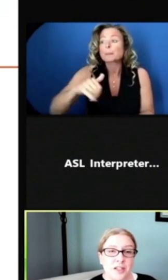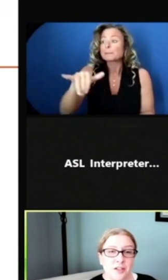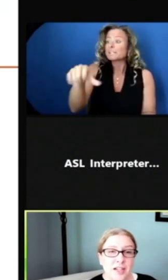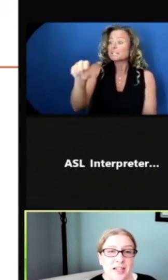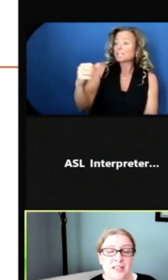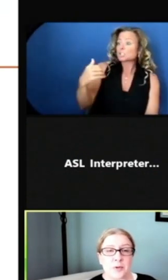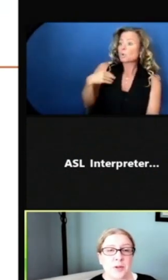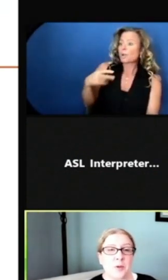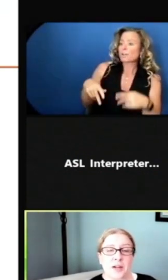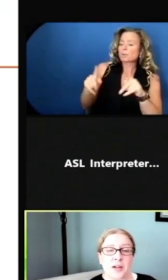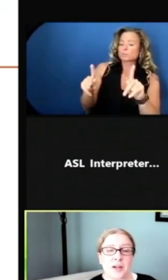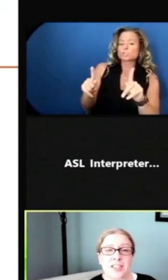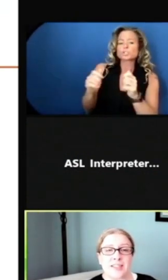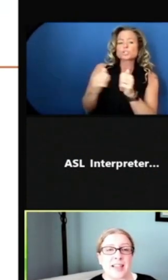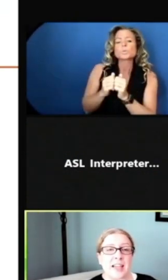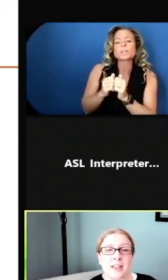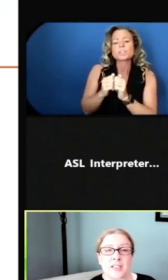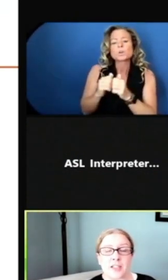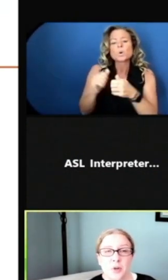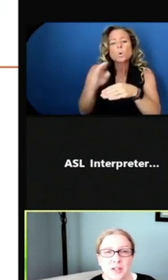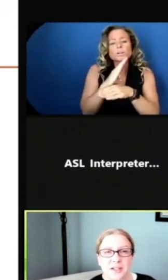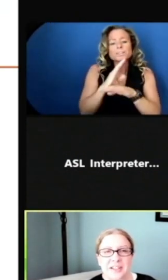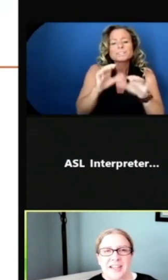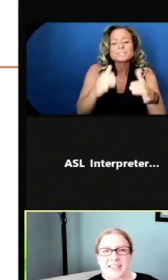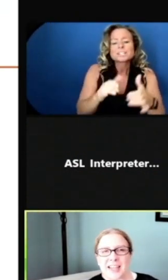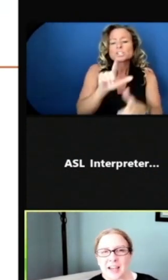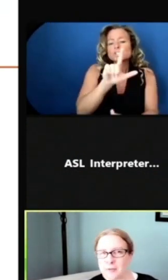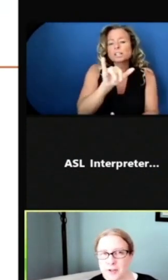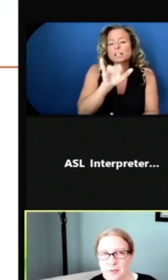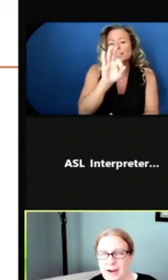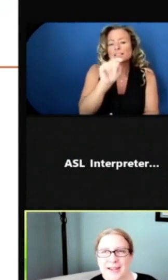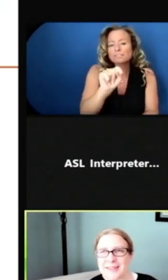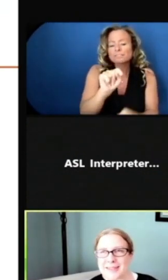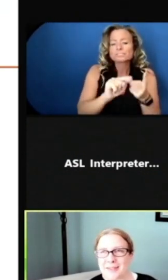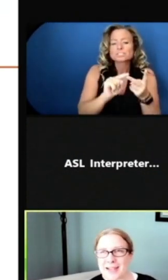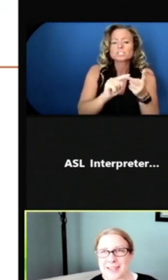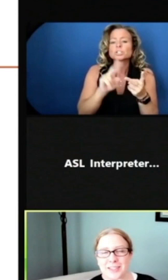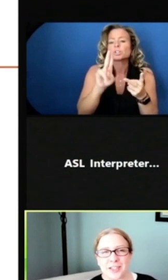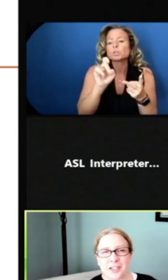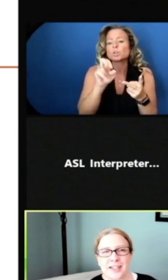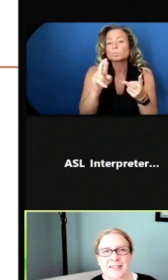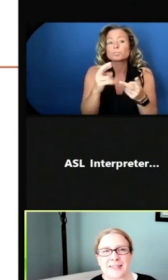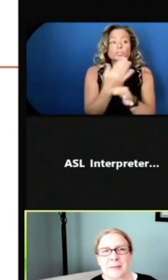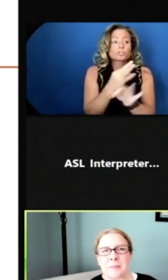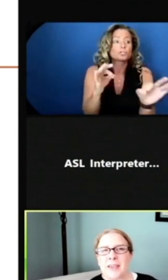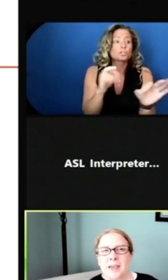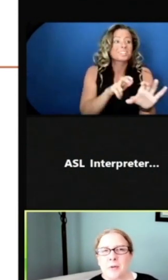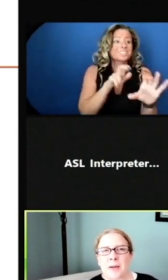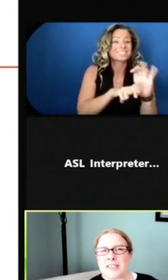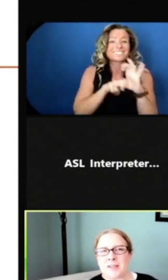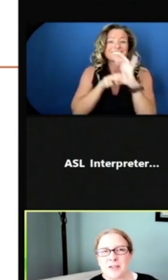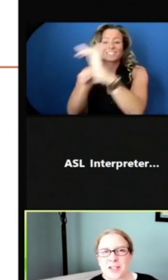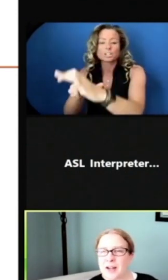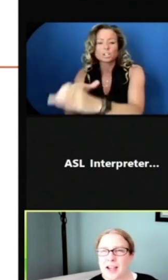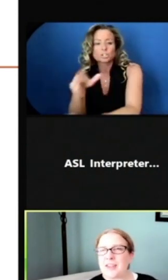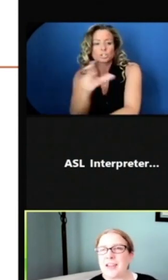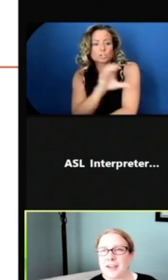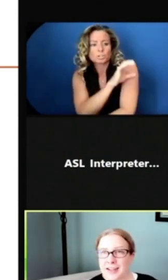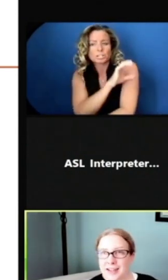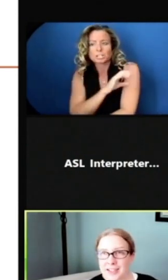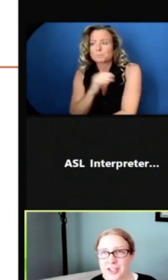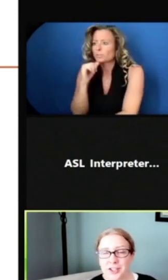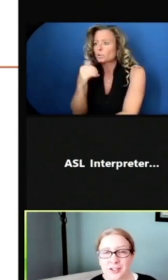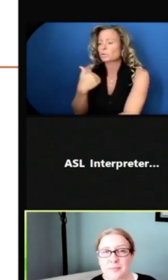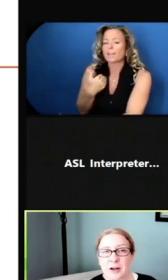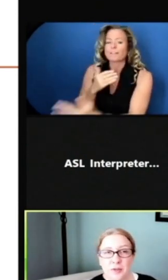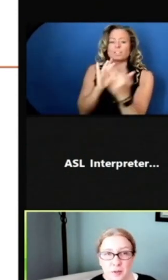are opportunities through organizations like Lyft and Uber to get free rides to vaccination clinics, what happens if you don't have the